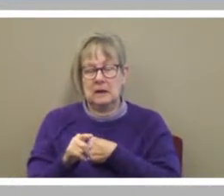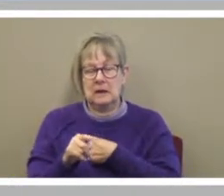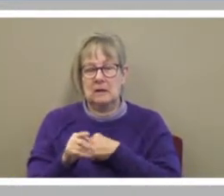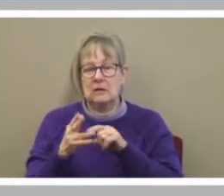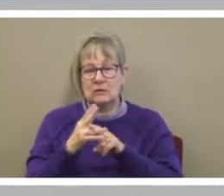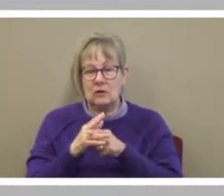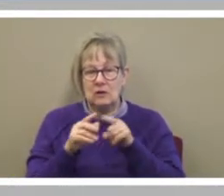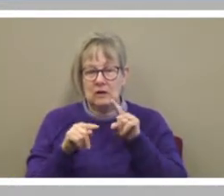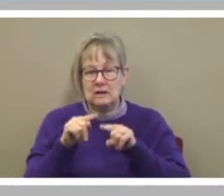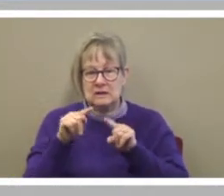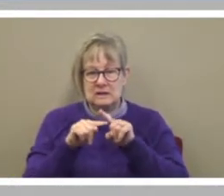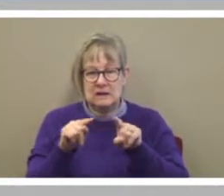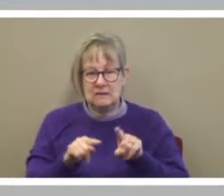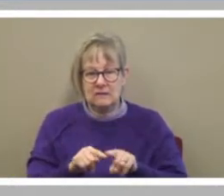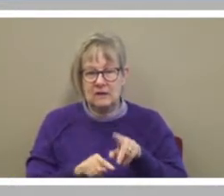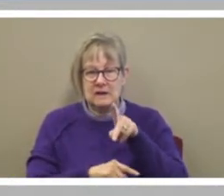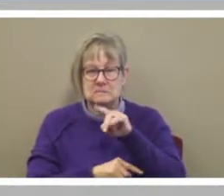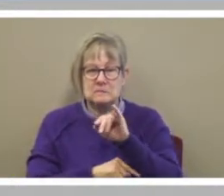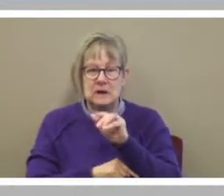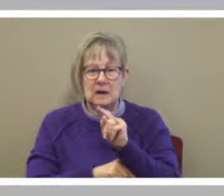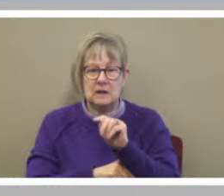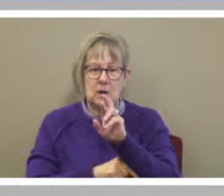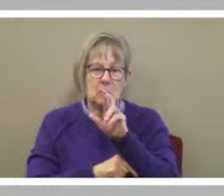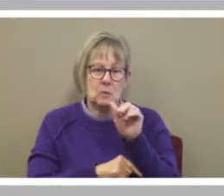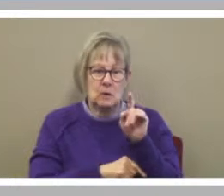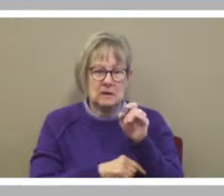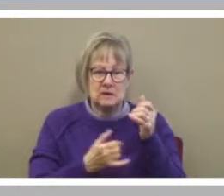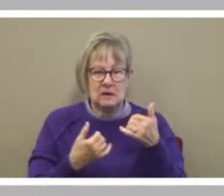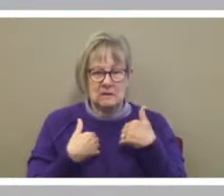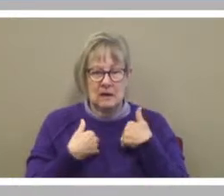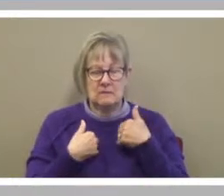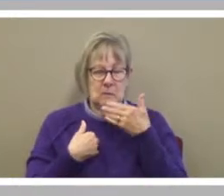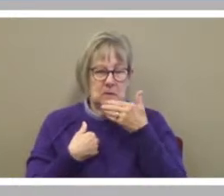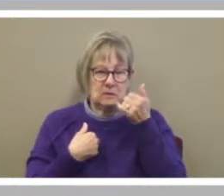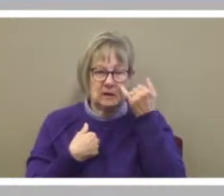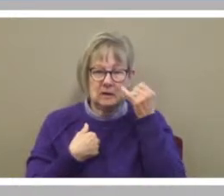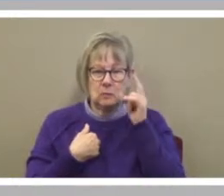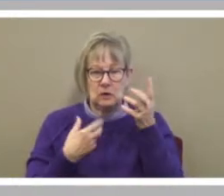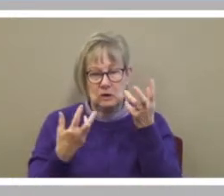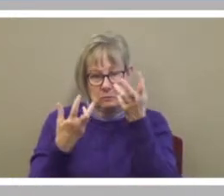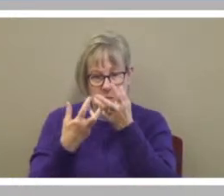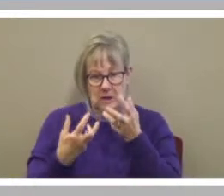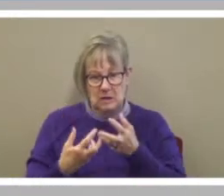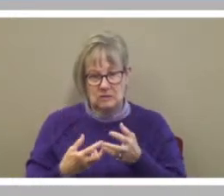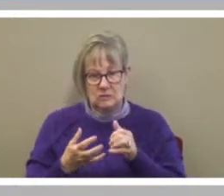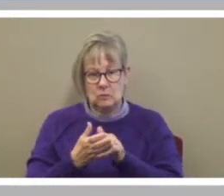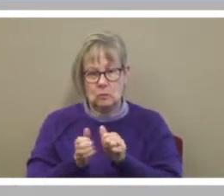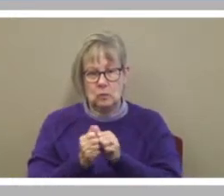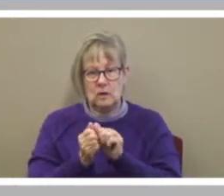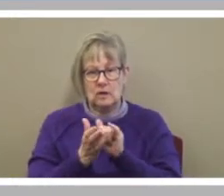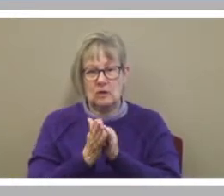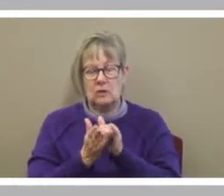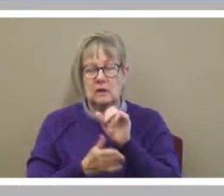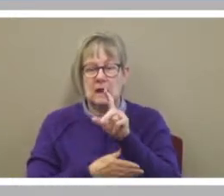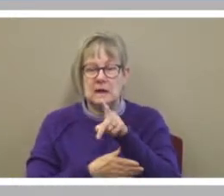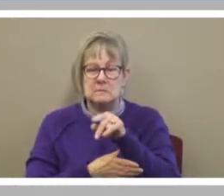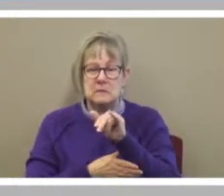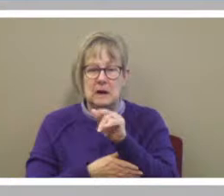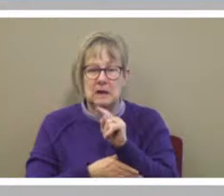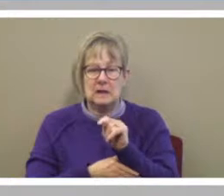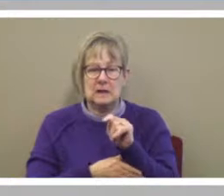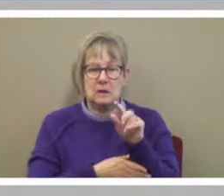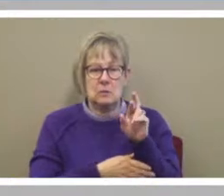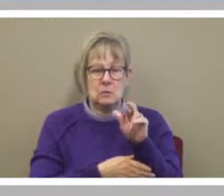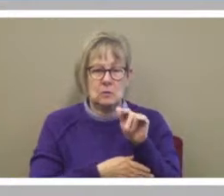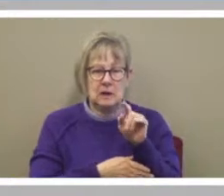different pilot rates, then you can kind of, now you have better idea of where you might fit into those pilot rates. And again, that's coming later on in this